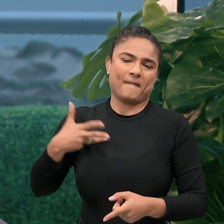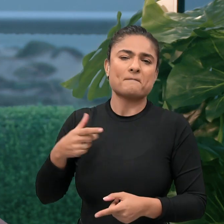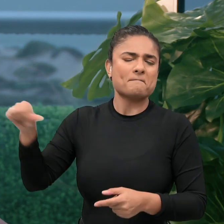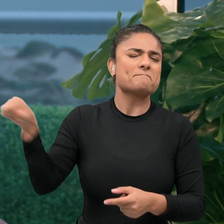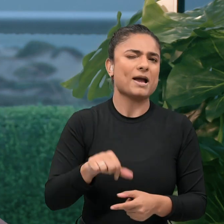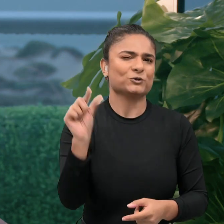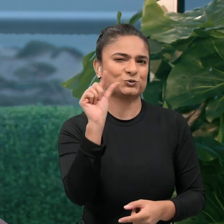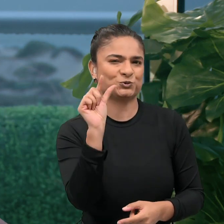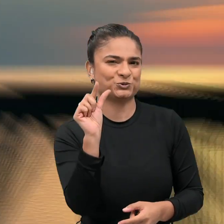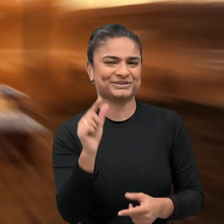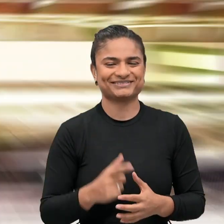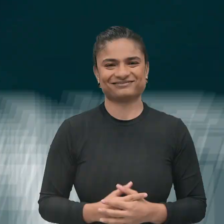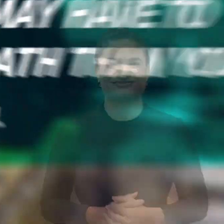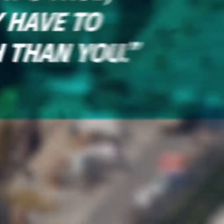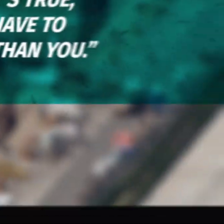Antoinette. Ons is nou hierna terug.